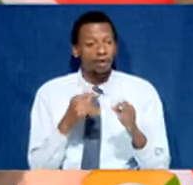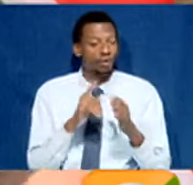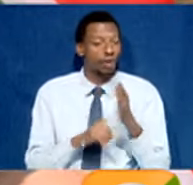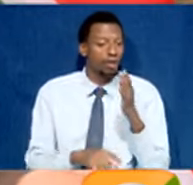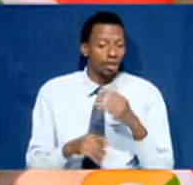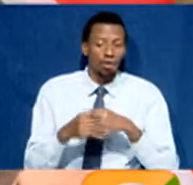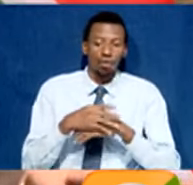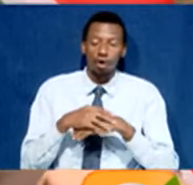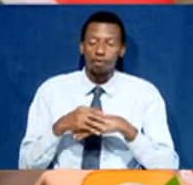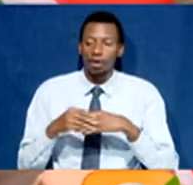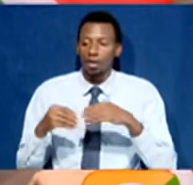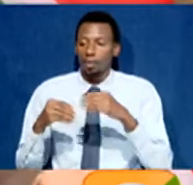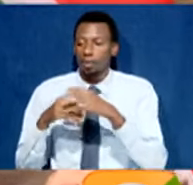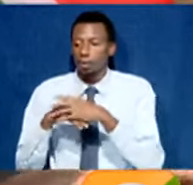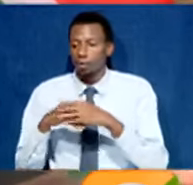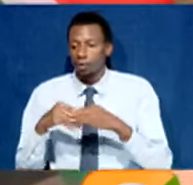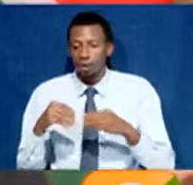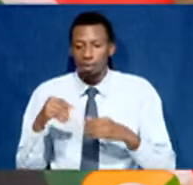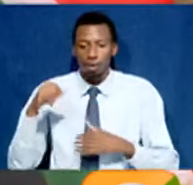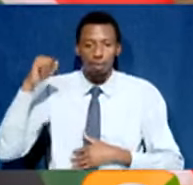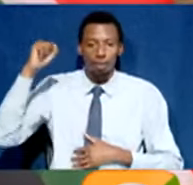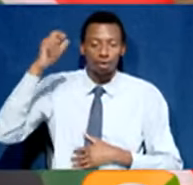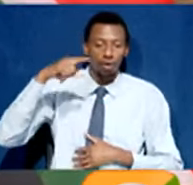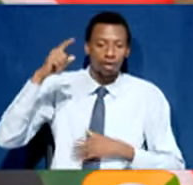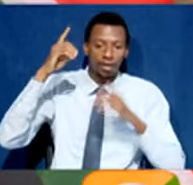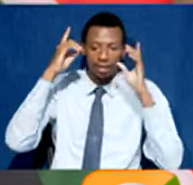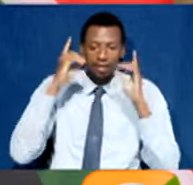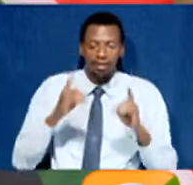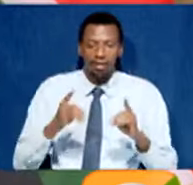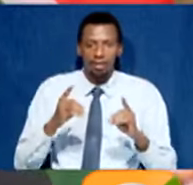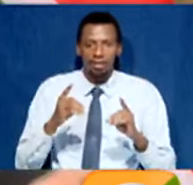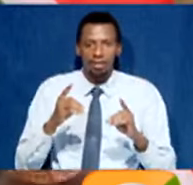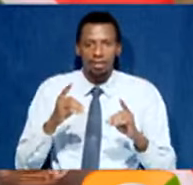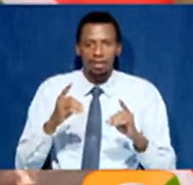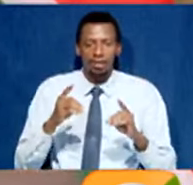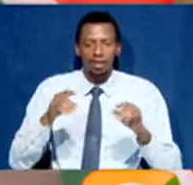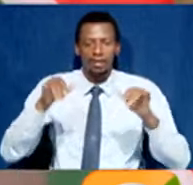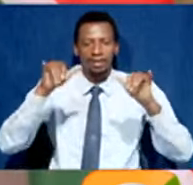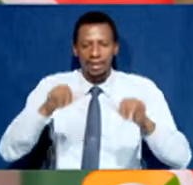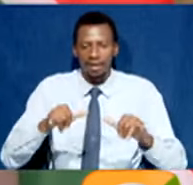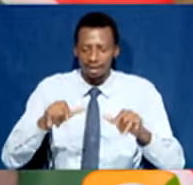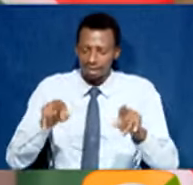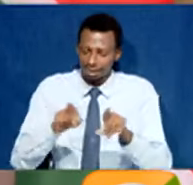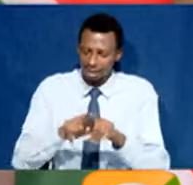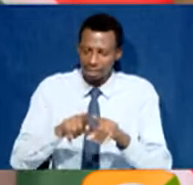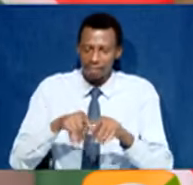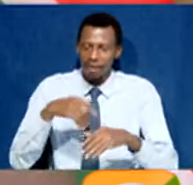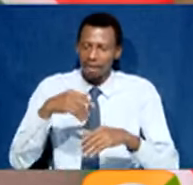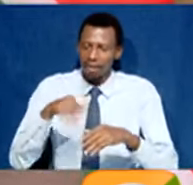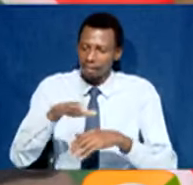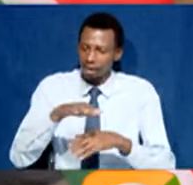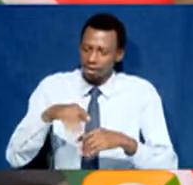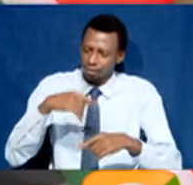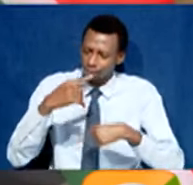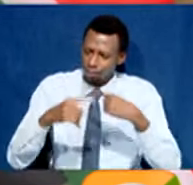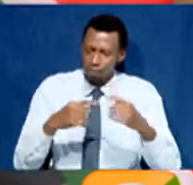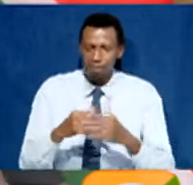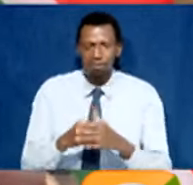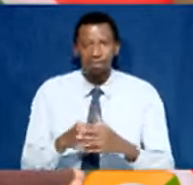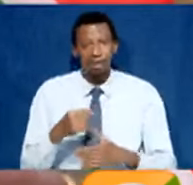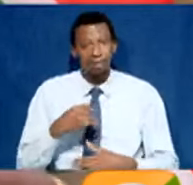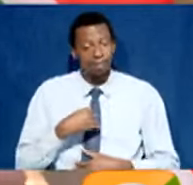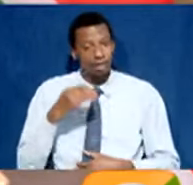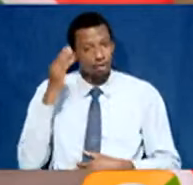politically correct decisions, we will continue to remain in the same place. And I know, for example, that it